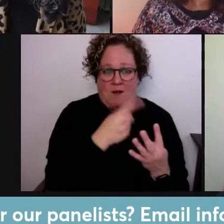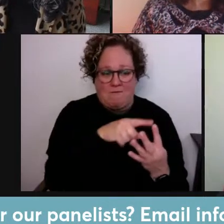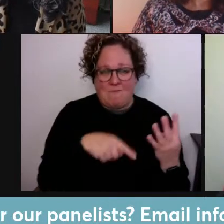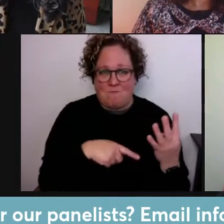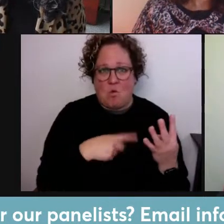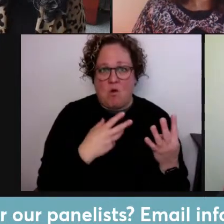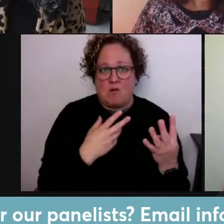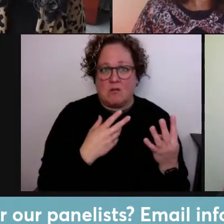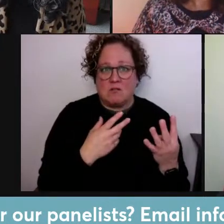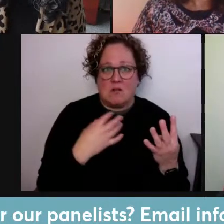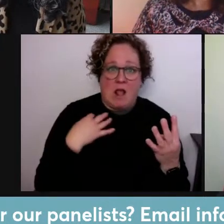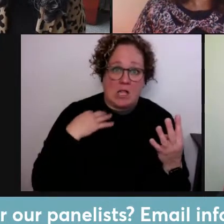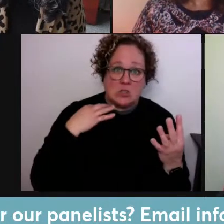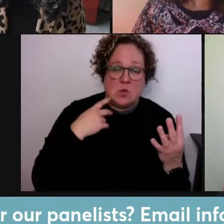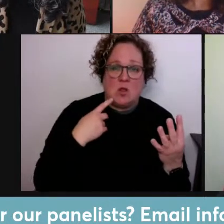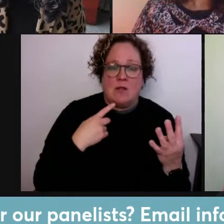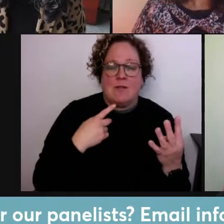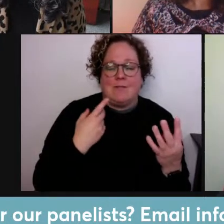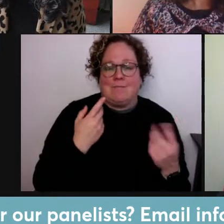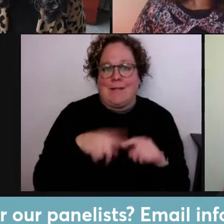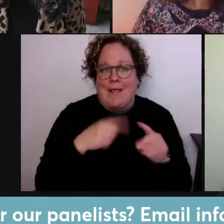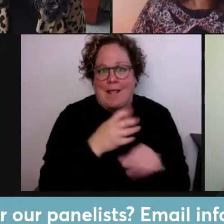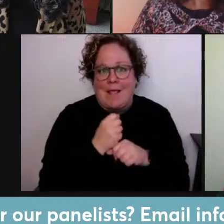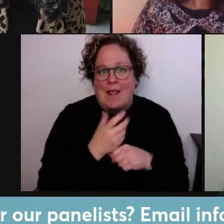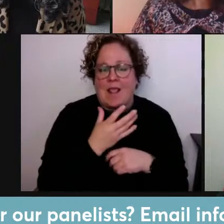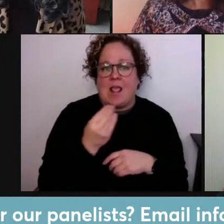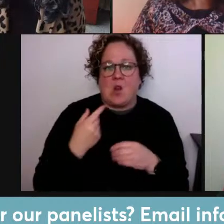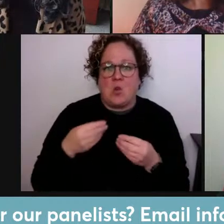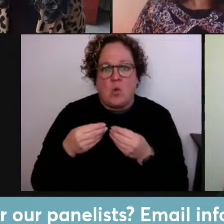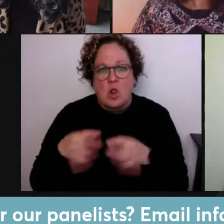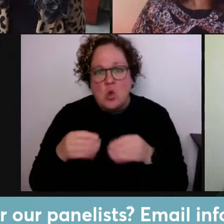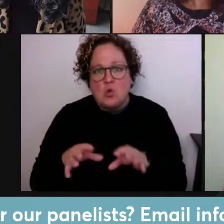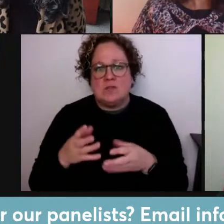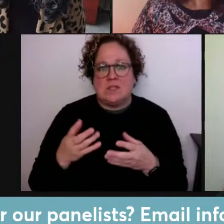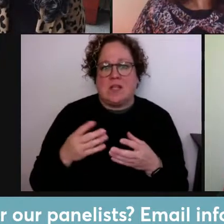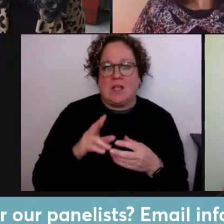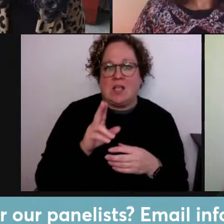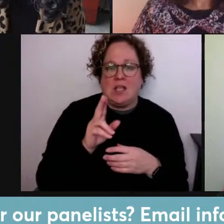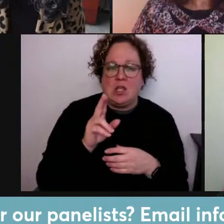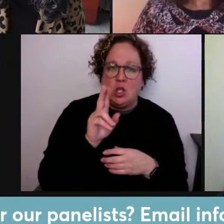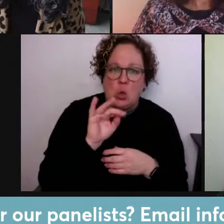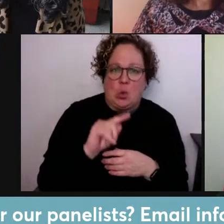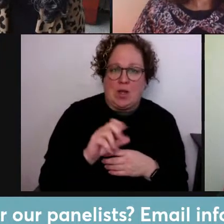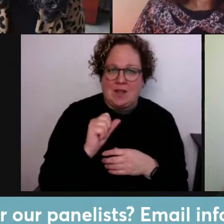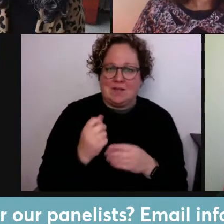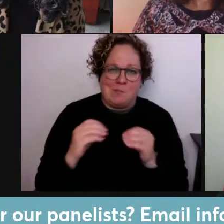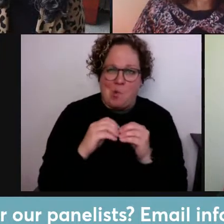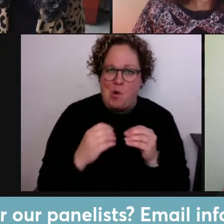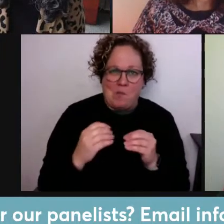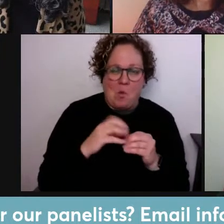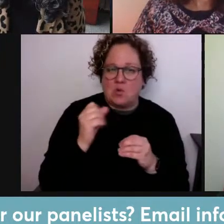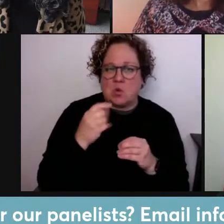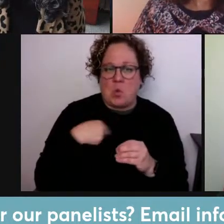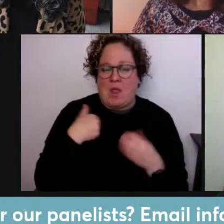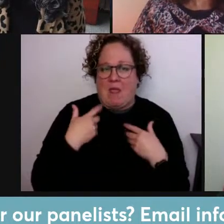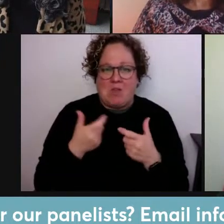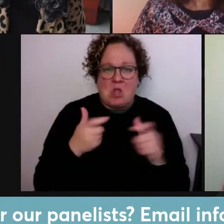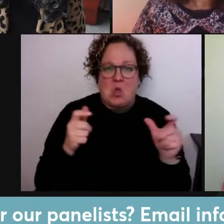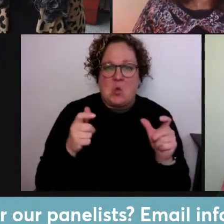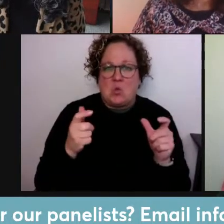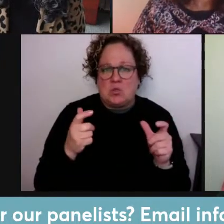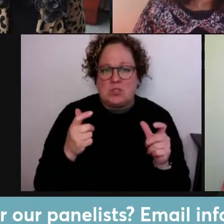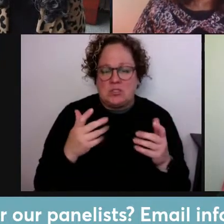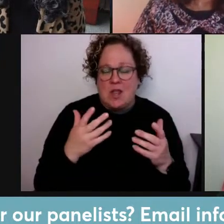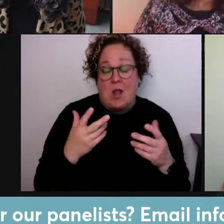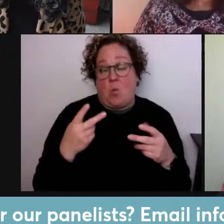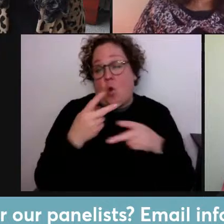get it. And we're losing more affordable units than new units are being developed. And And so we have this huge and growing housing supply problem. And